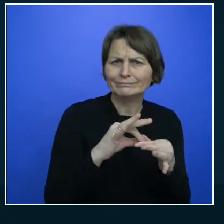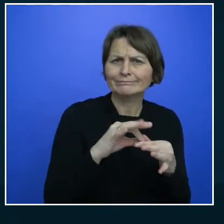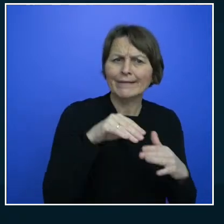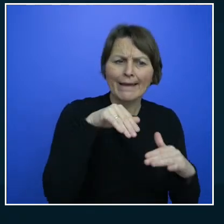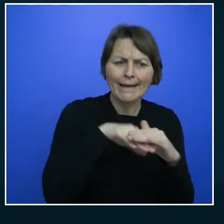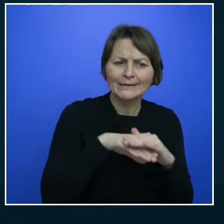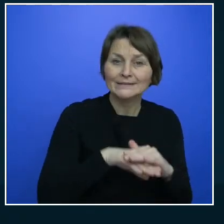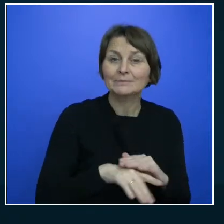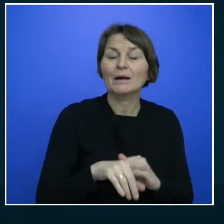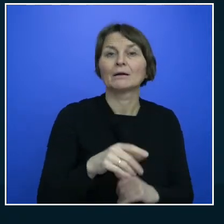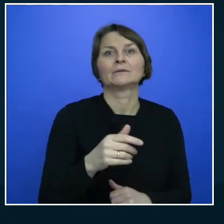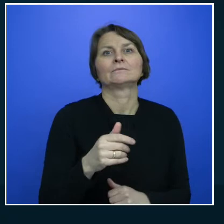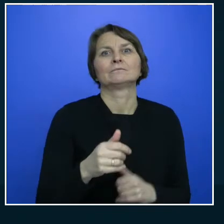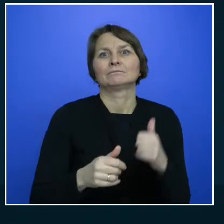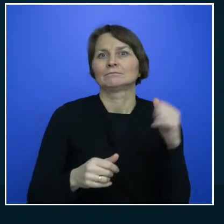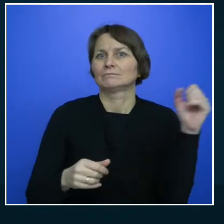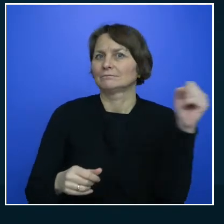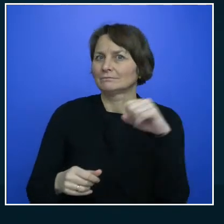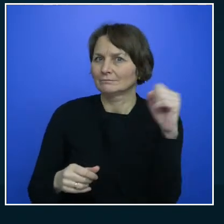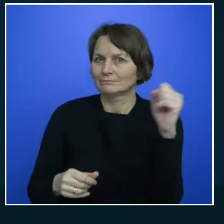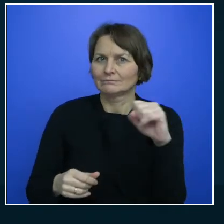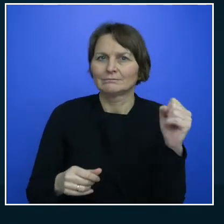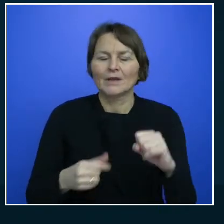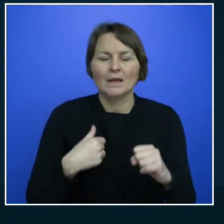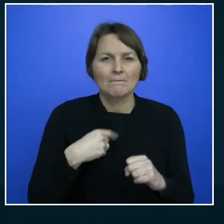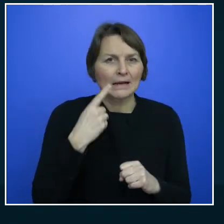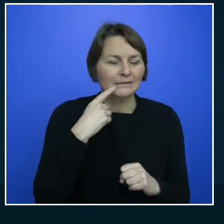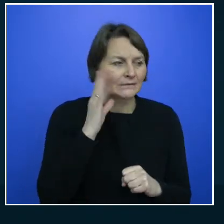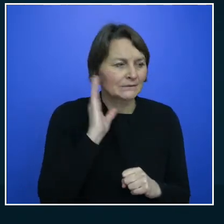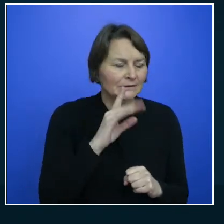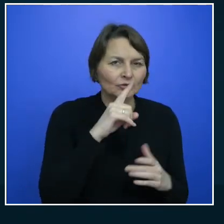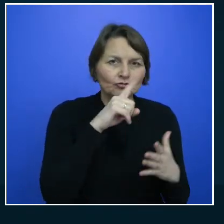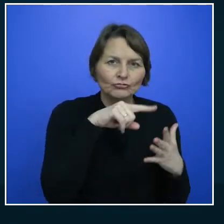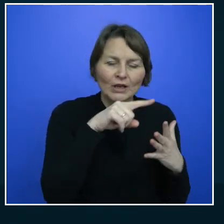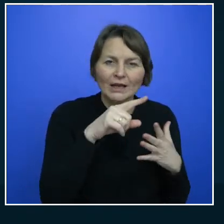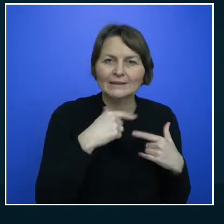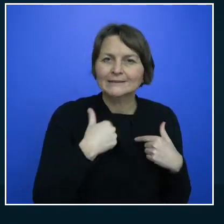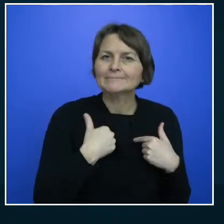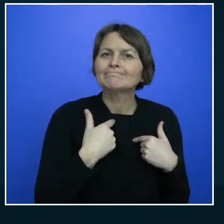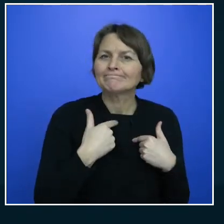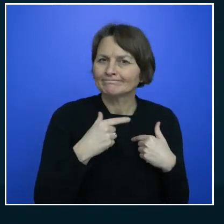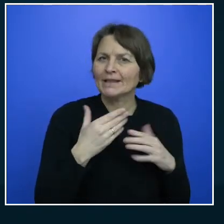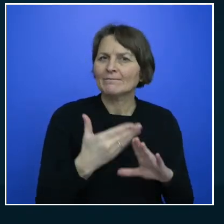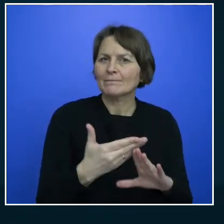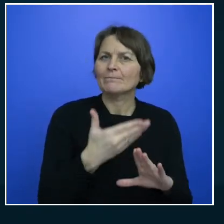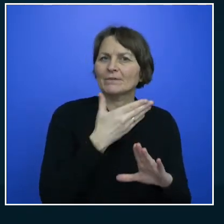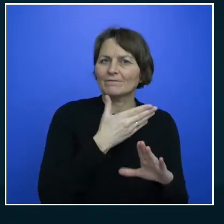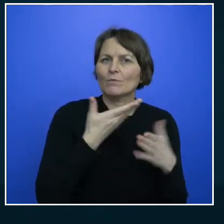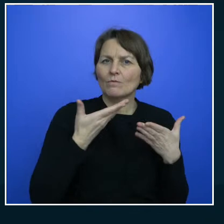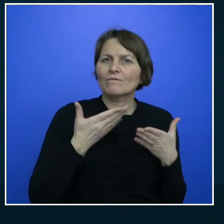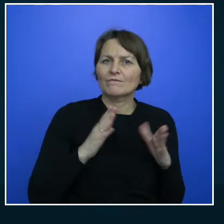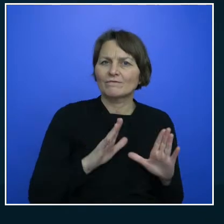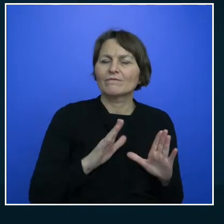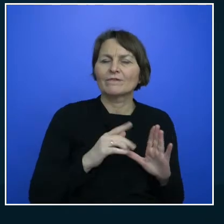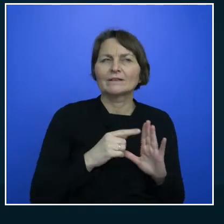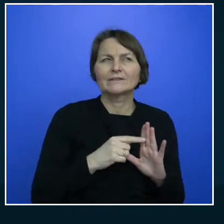was also interesting. I did also some other things with